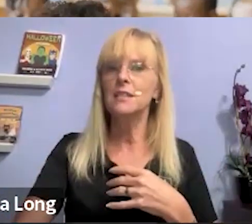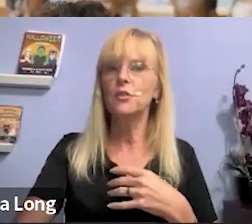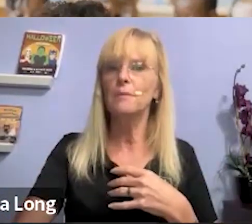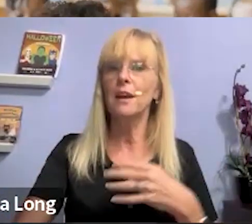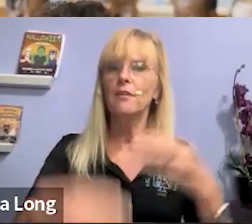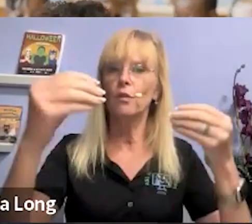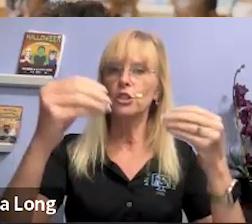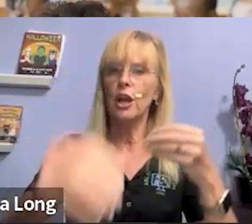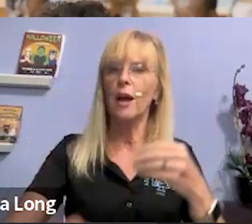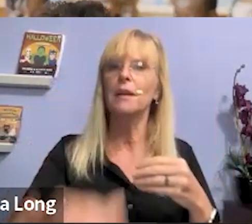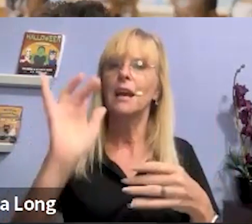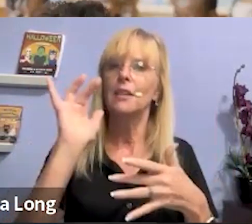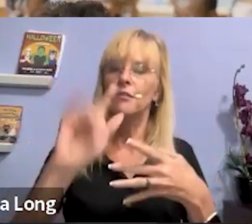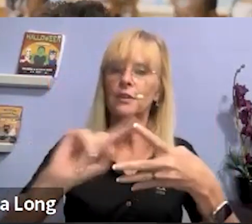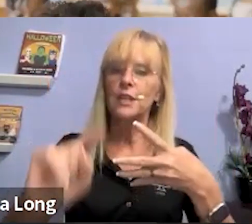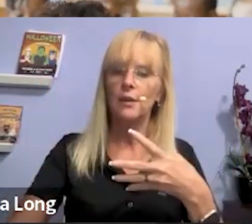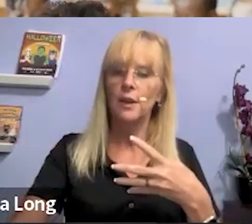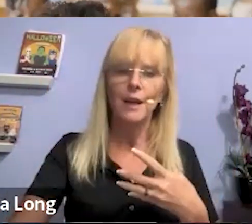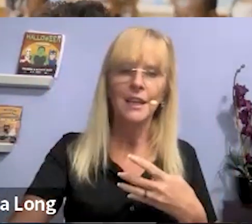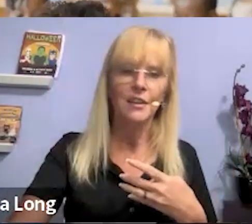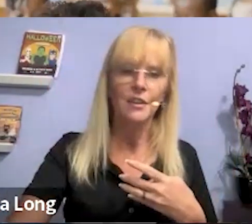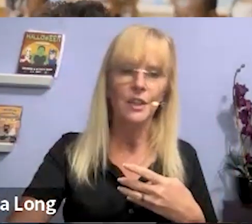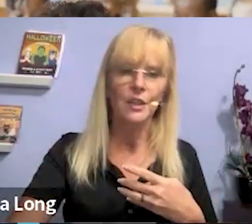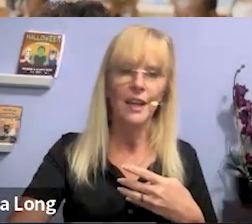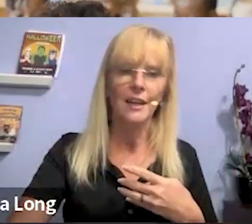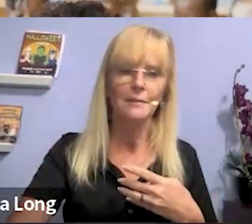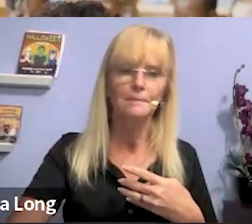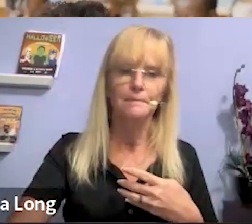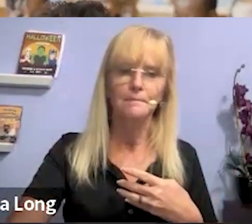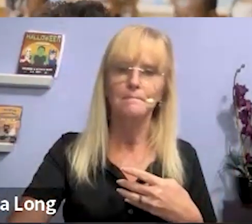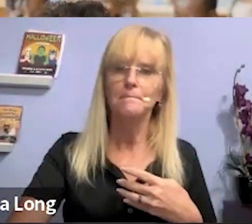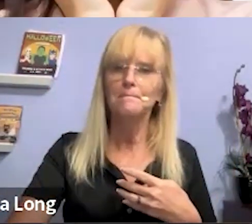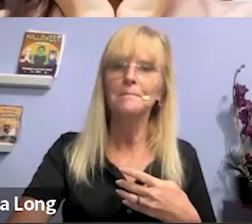this is the drop down for shop. The first area right here you're going to look at,